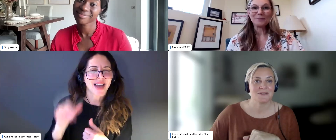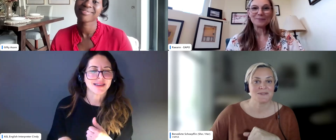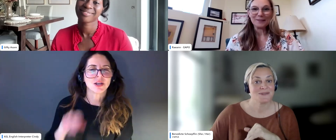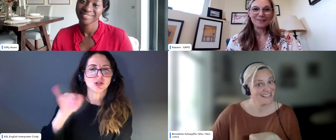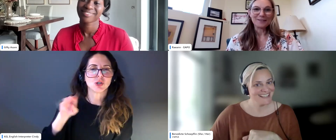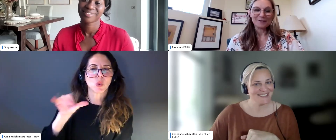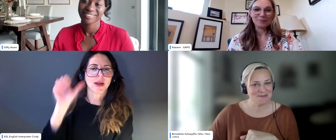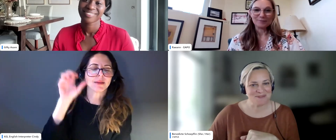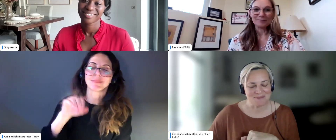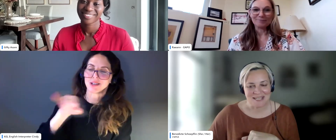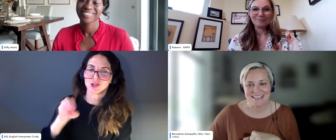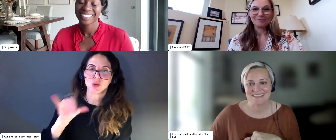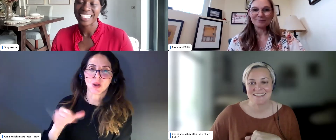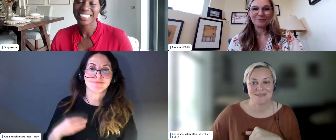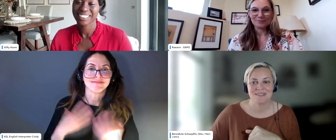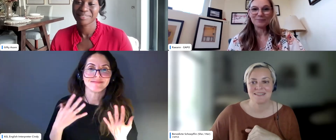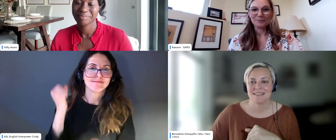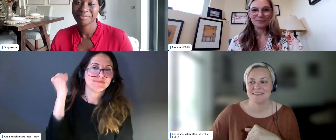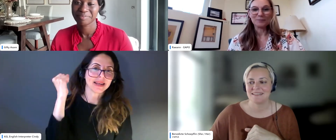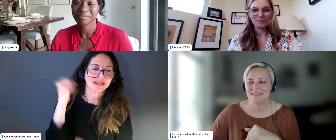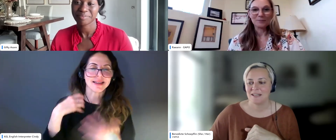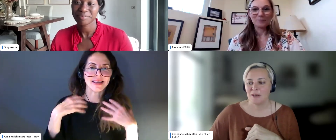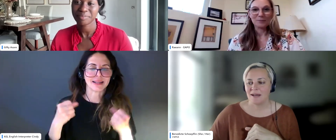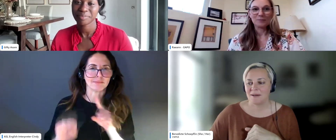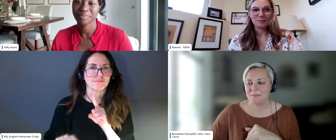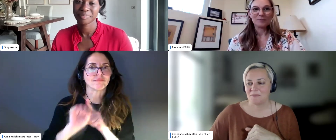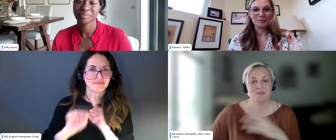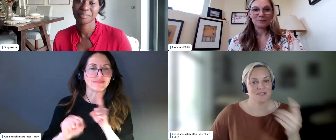really also hit home for me, because that's something that I think